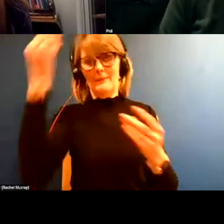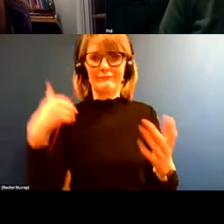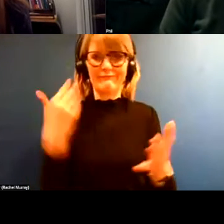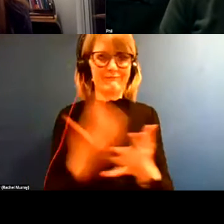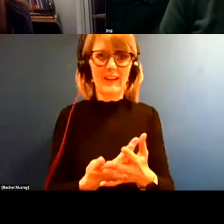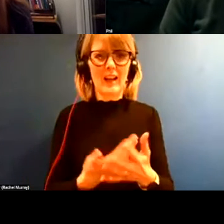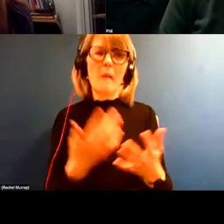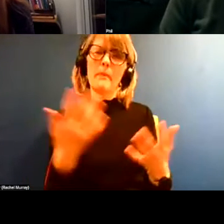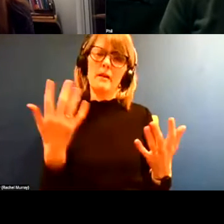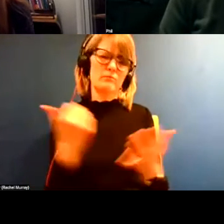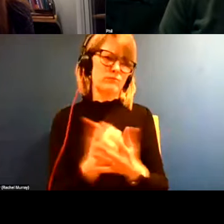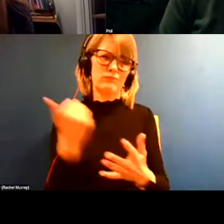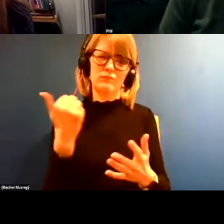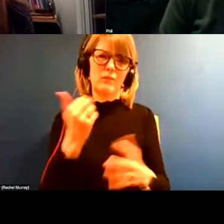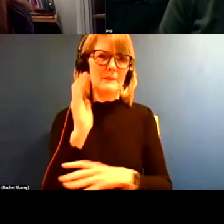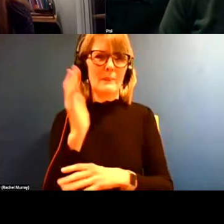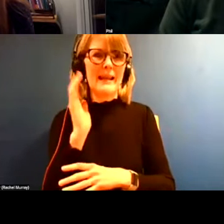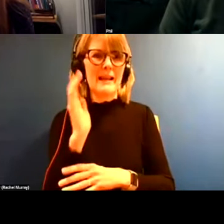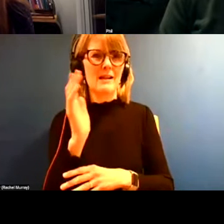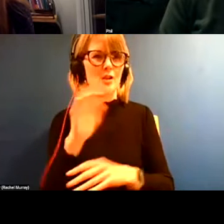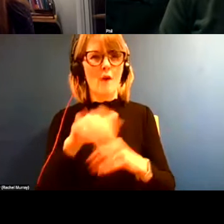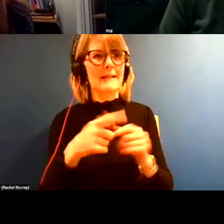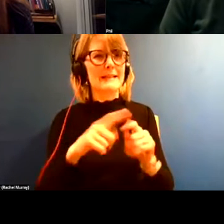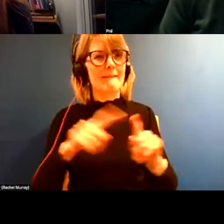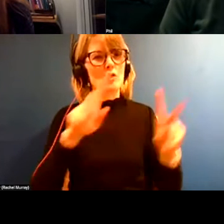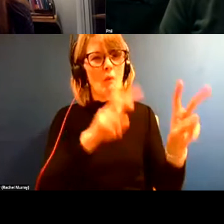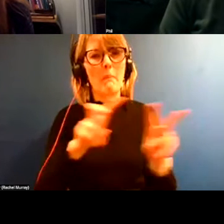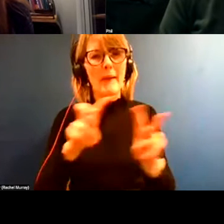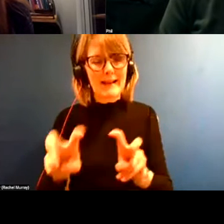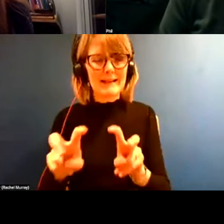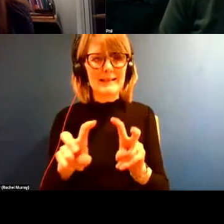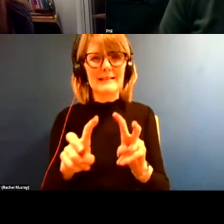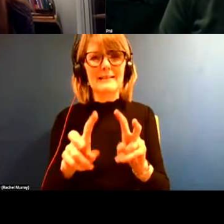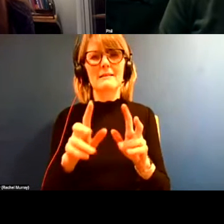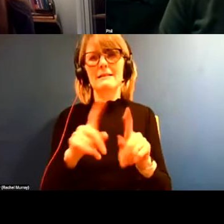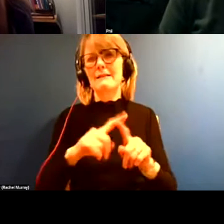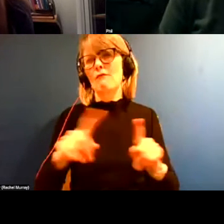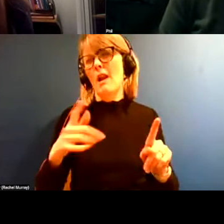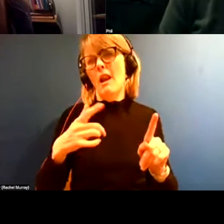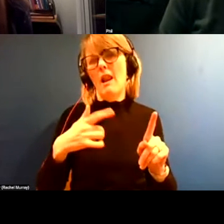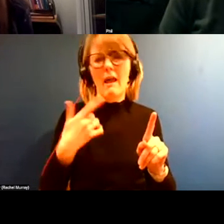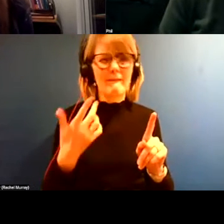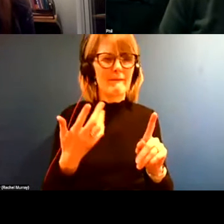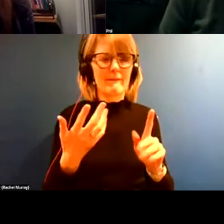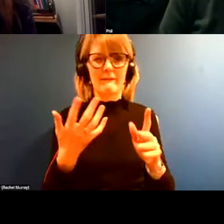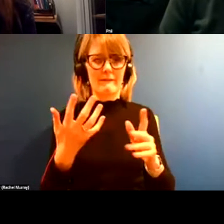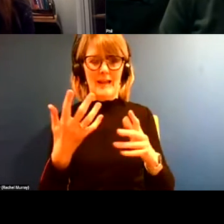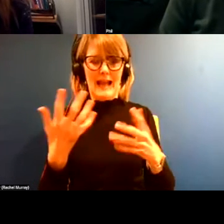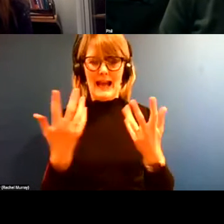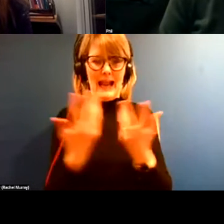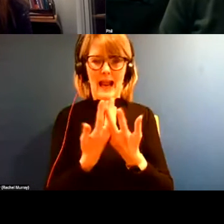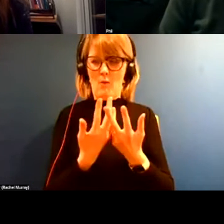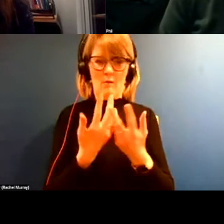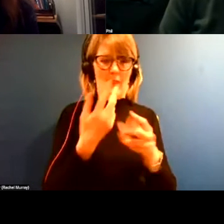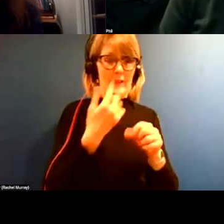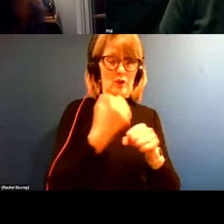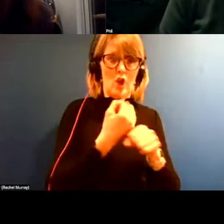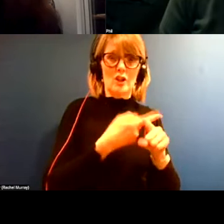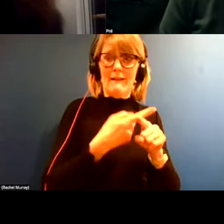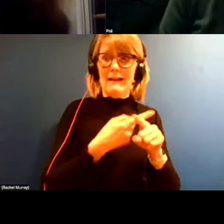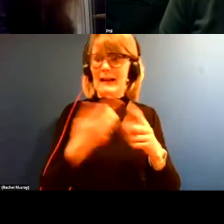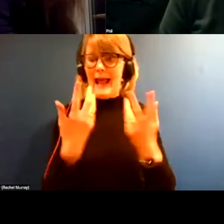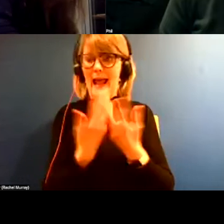speakers around different areas of different parts of life and the Church of England and how the two come together and where the power might